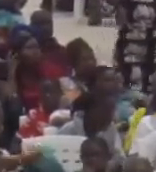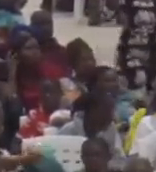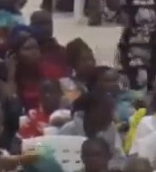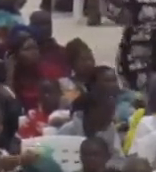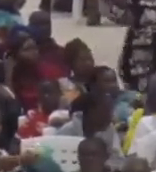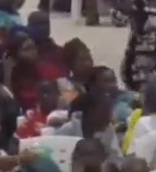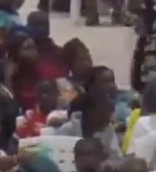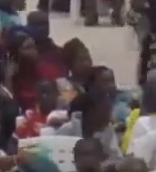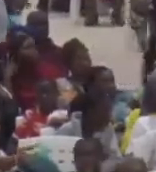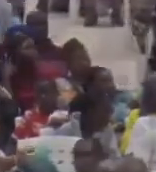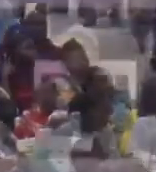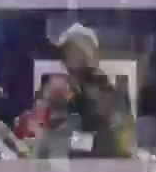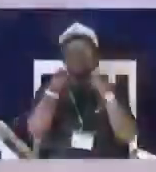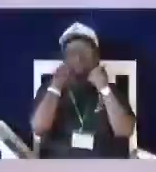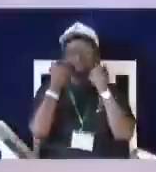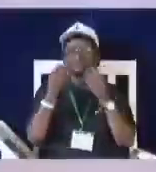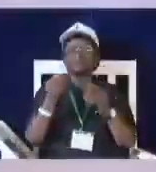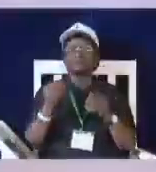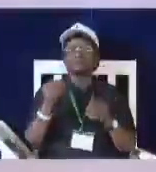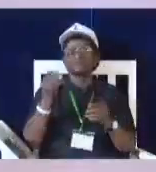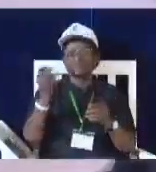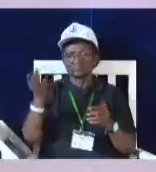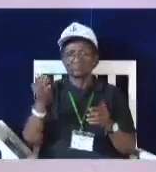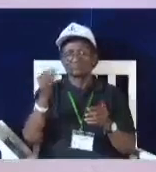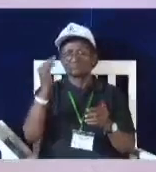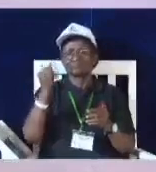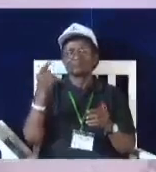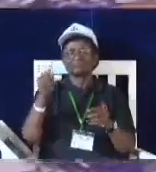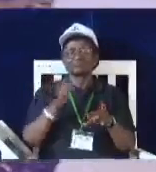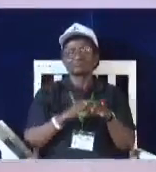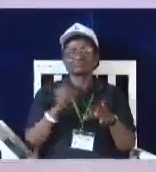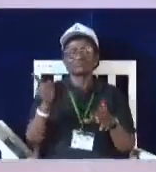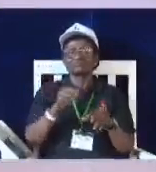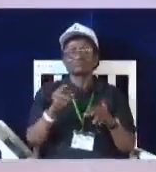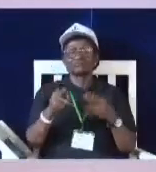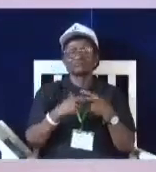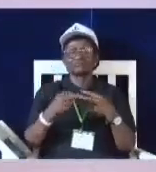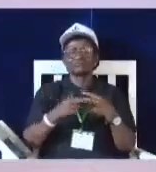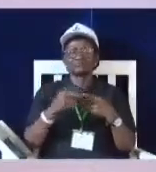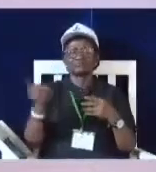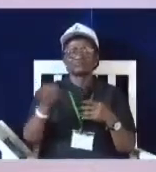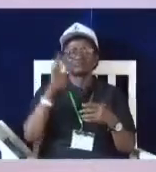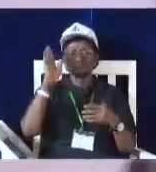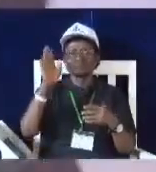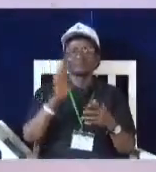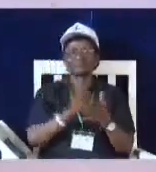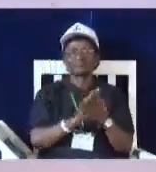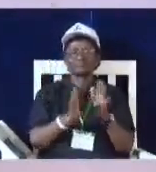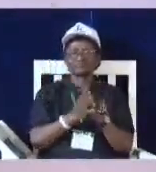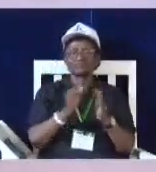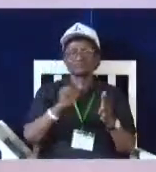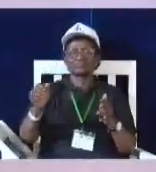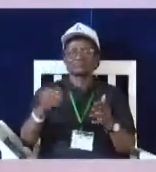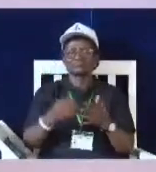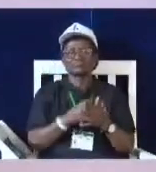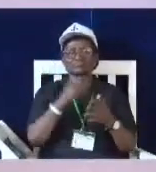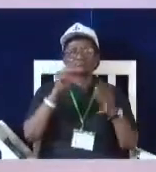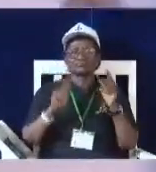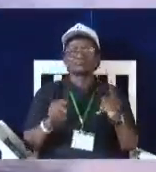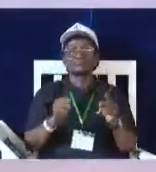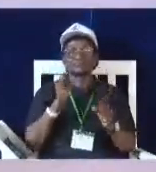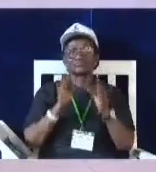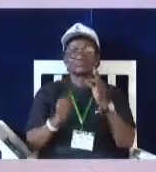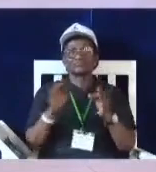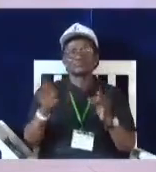there. By the time you return, you will be a different person. If you are backsliding, come